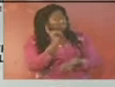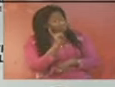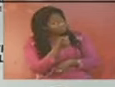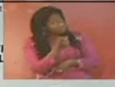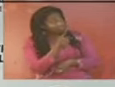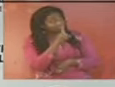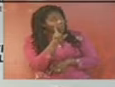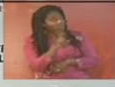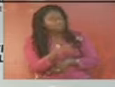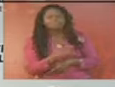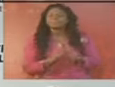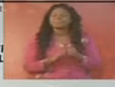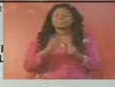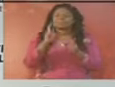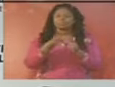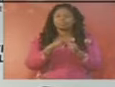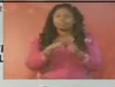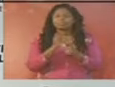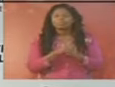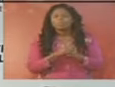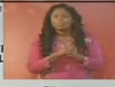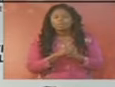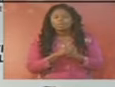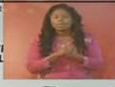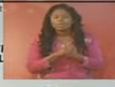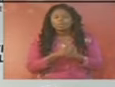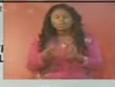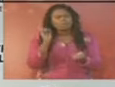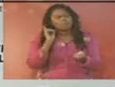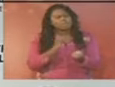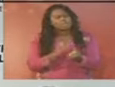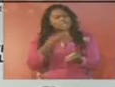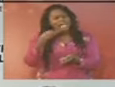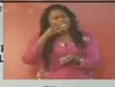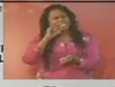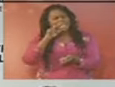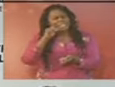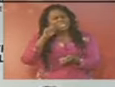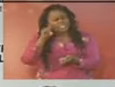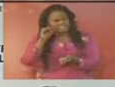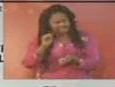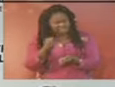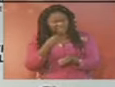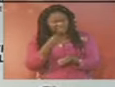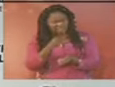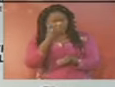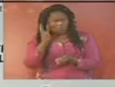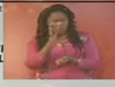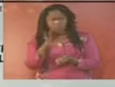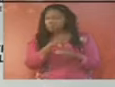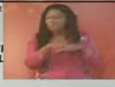goal with COVID-19 vaccination is not to develop herd immunity. How come?